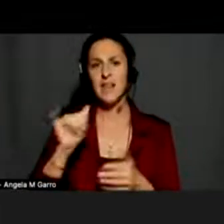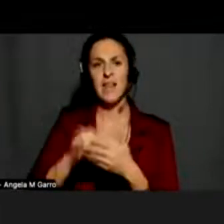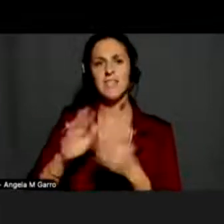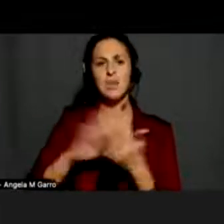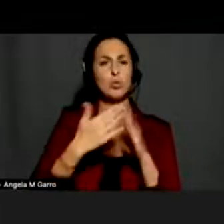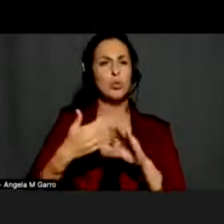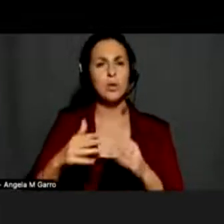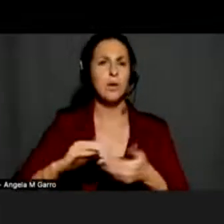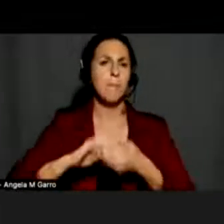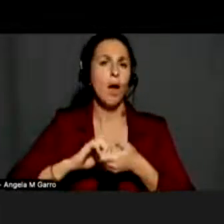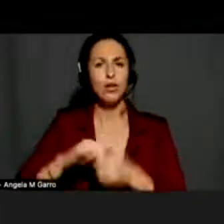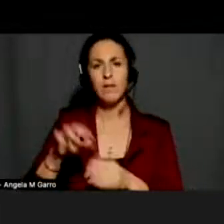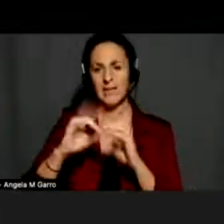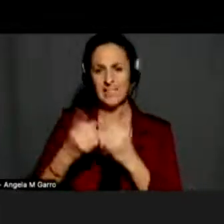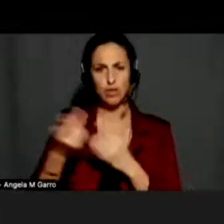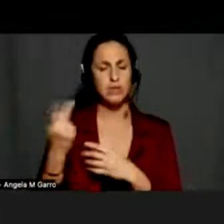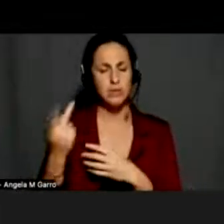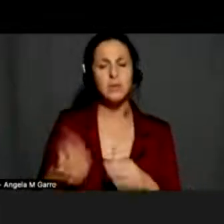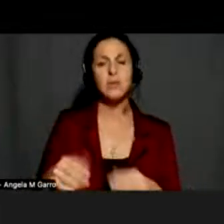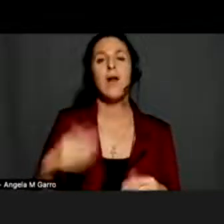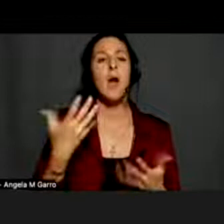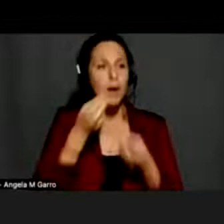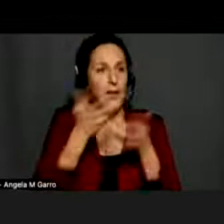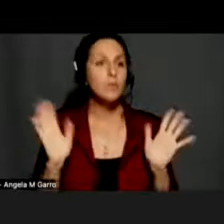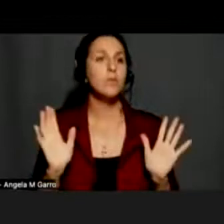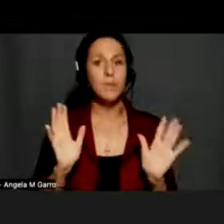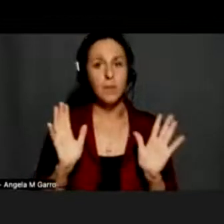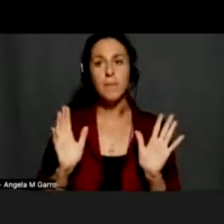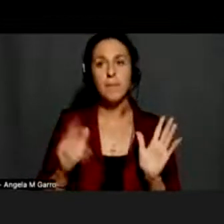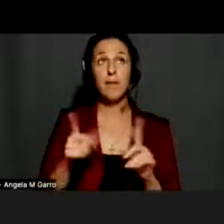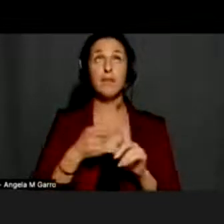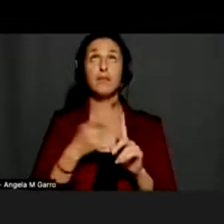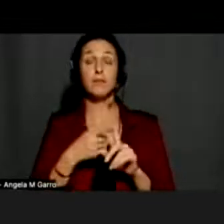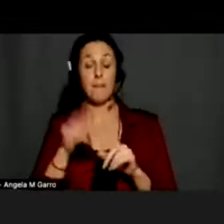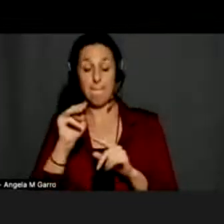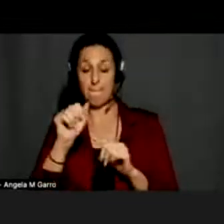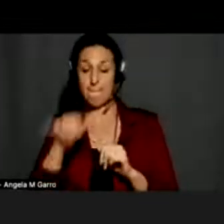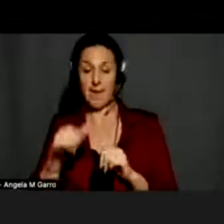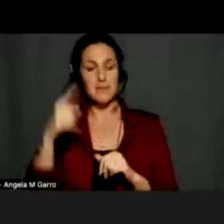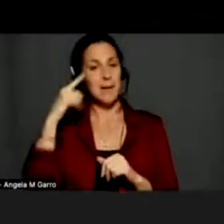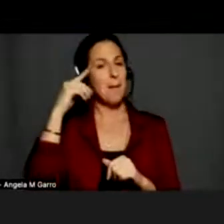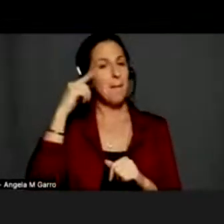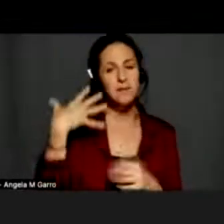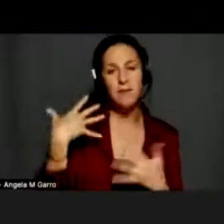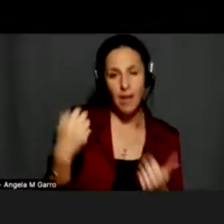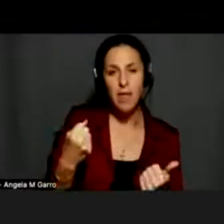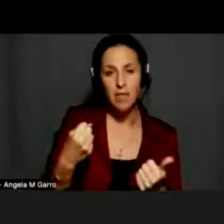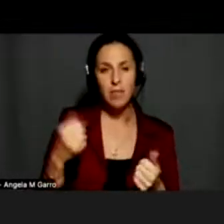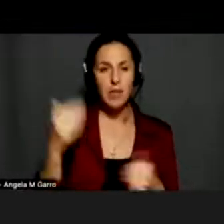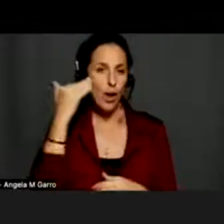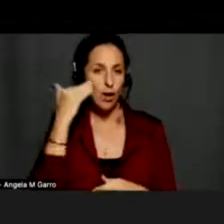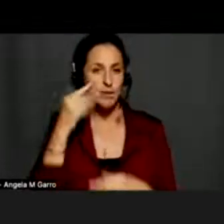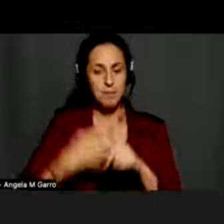the district. I just wanted to let everyone know that first of all, May is Mental Health Awareness Month, and on